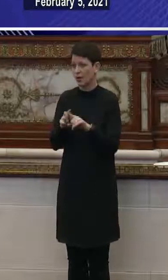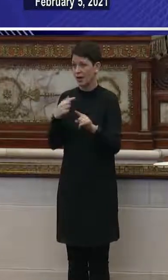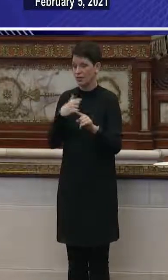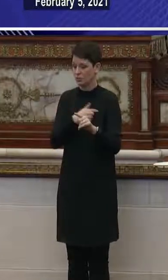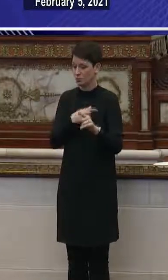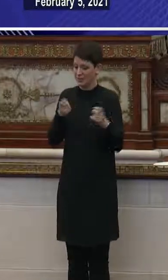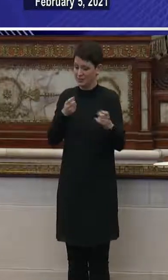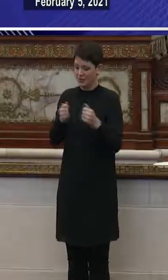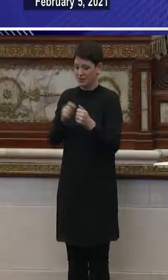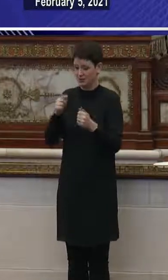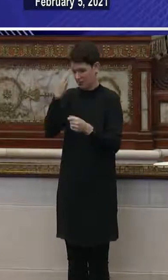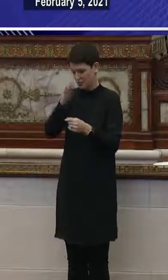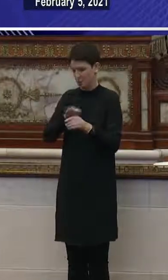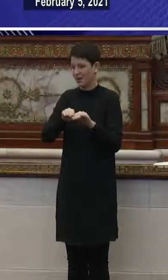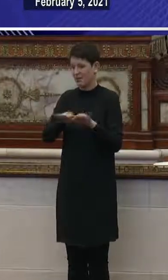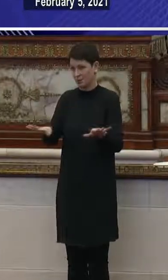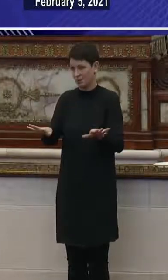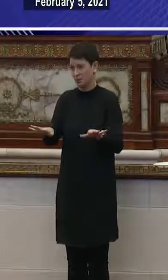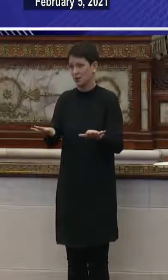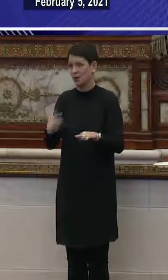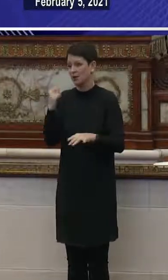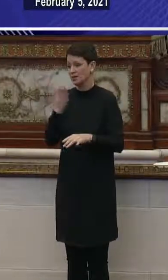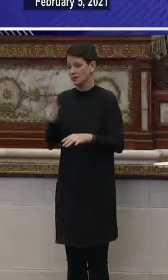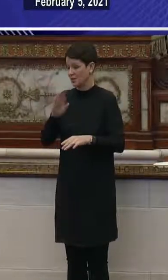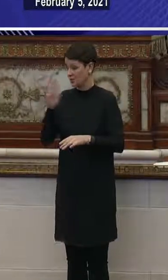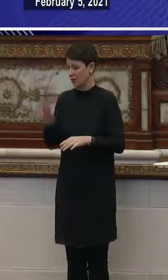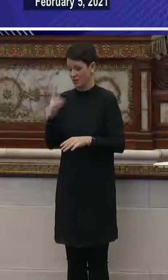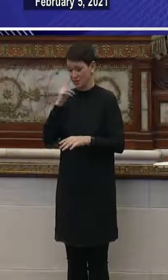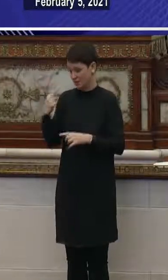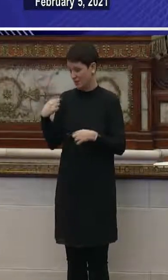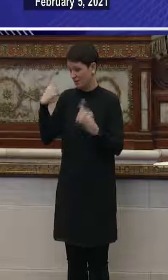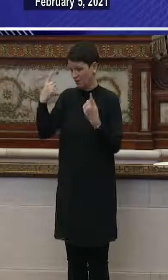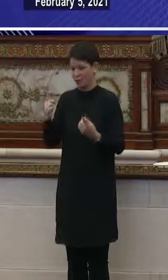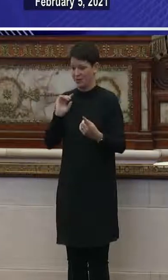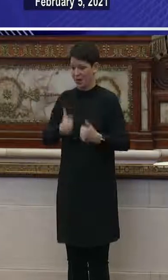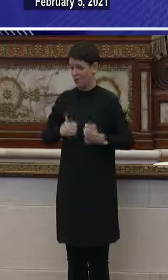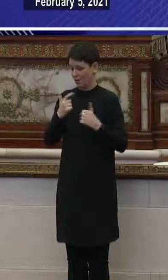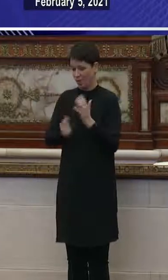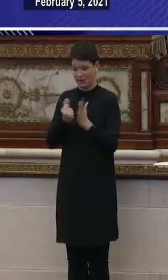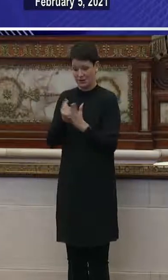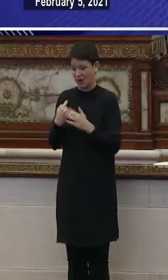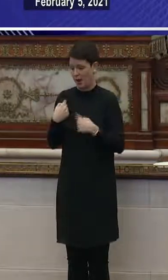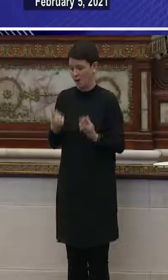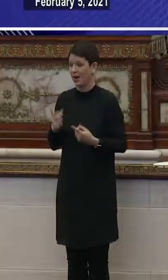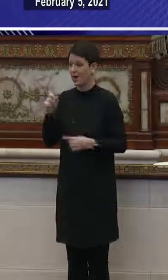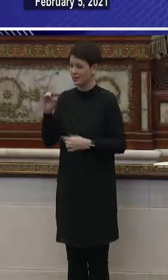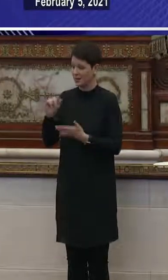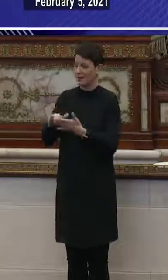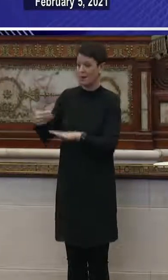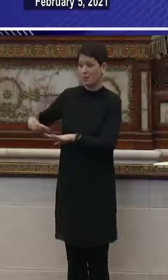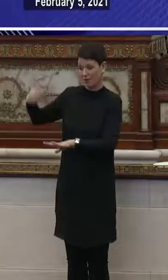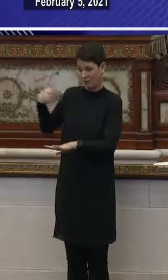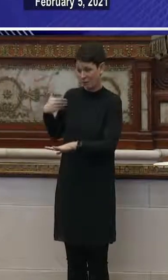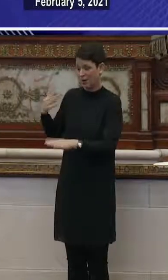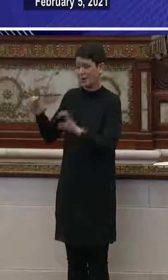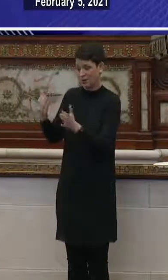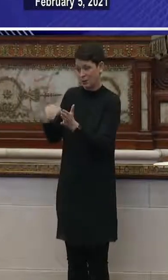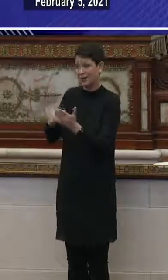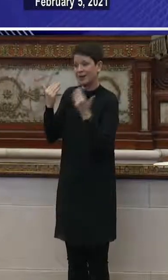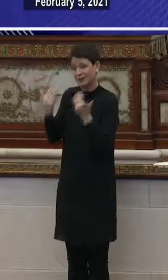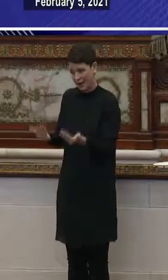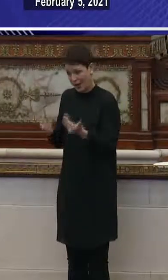with this pandemic, something that no one has ever seen before in our lifetime. And I did that before, and I do that again